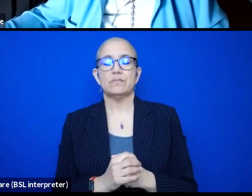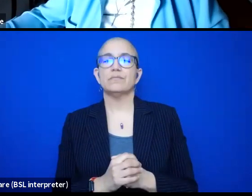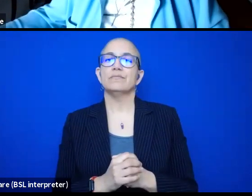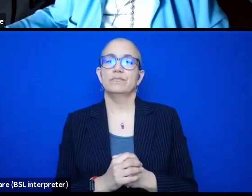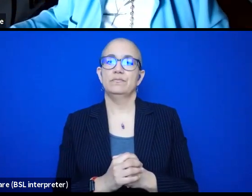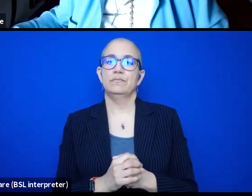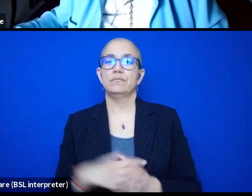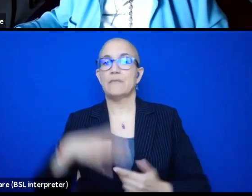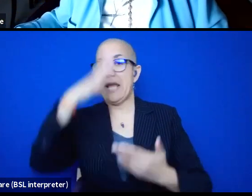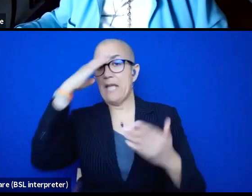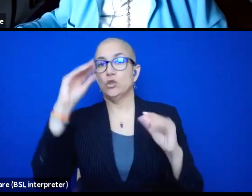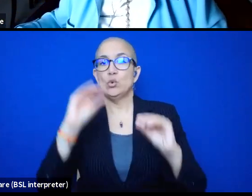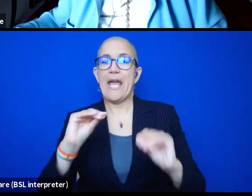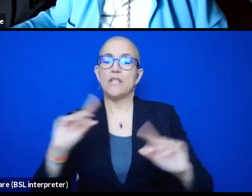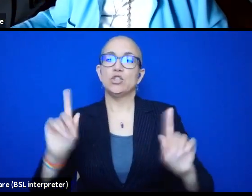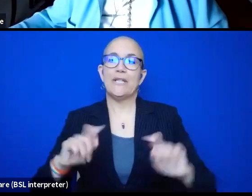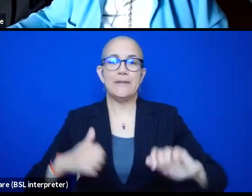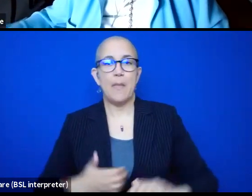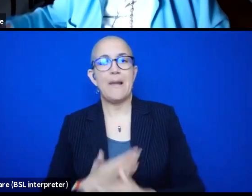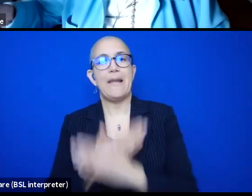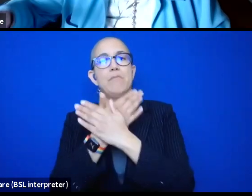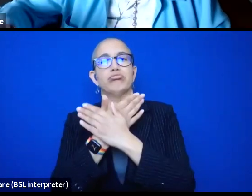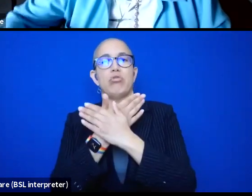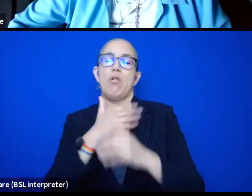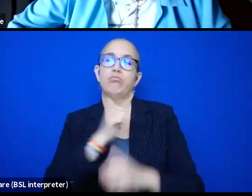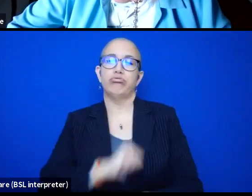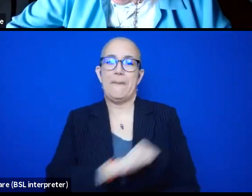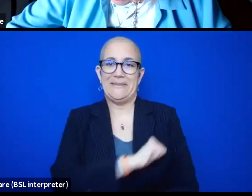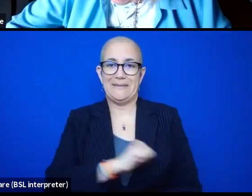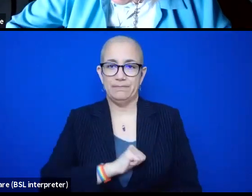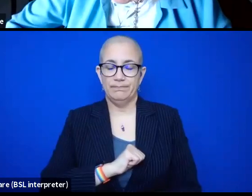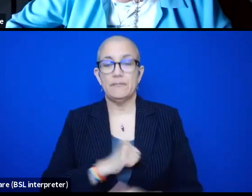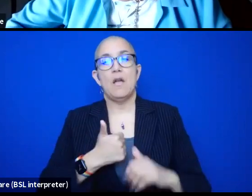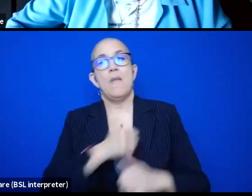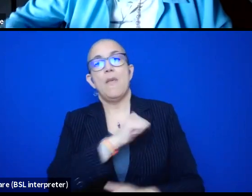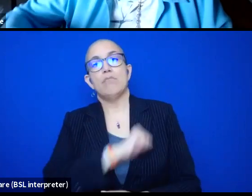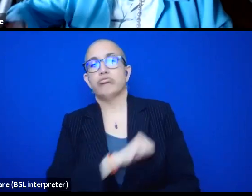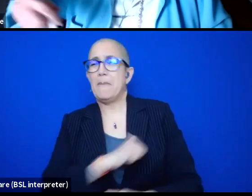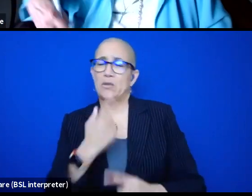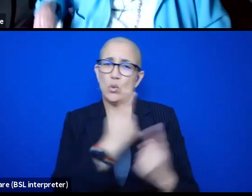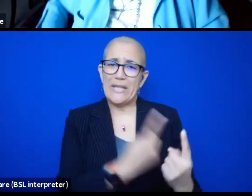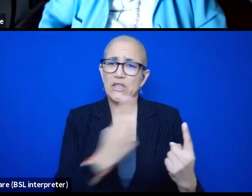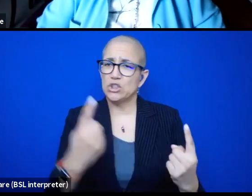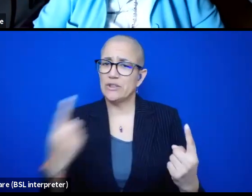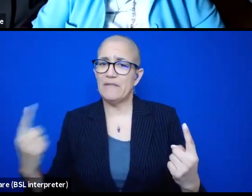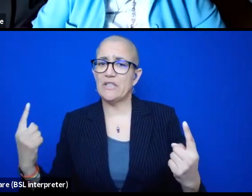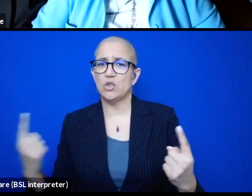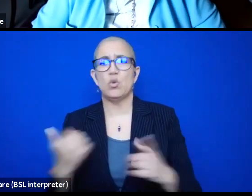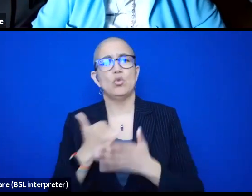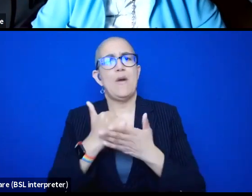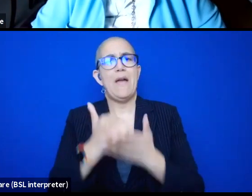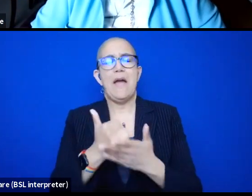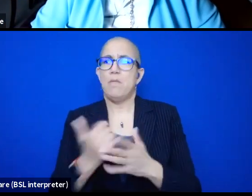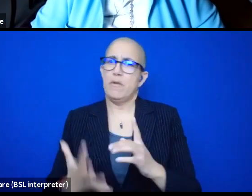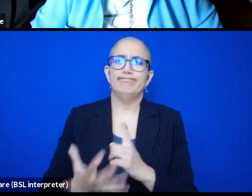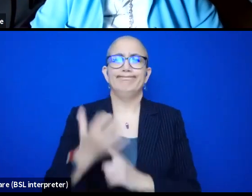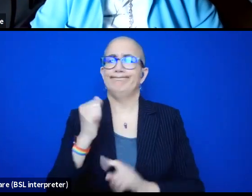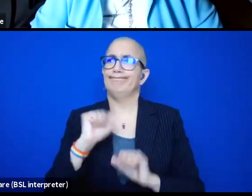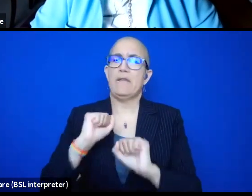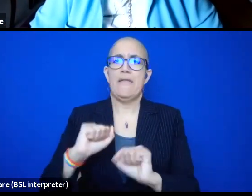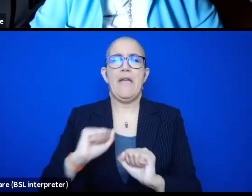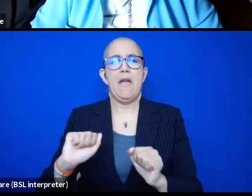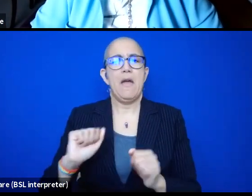Education is the liberal promise. The promise to every individual to help them make the most of their abilities so everyone